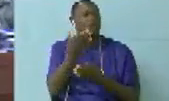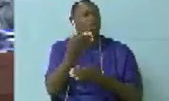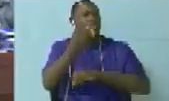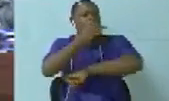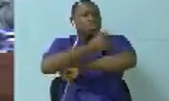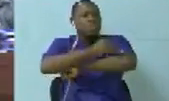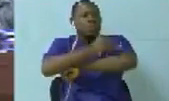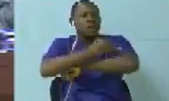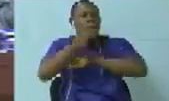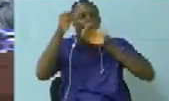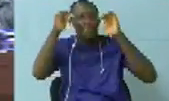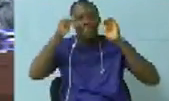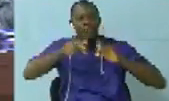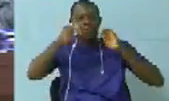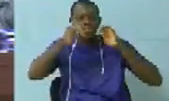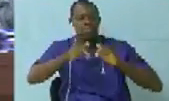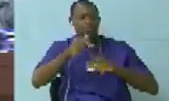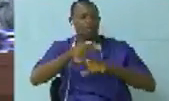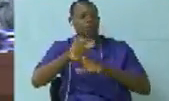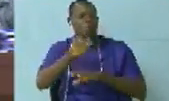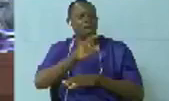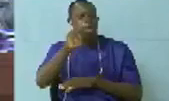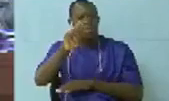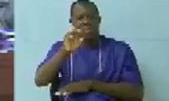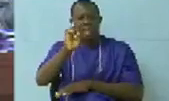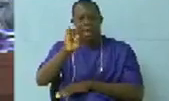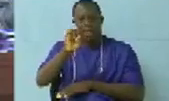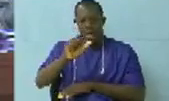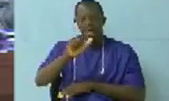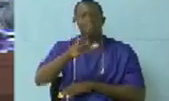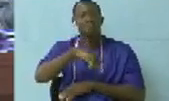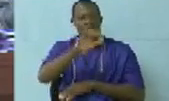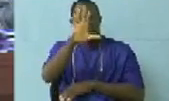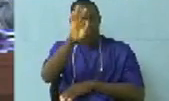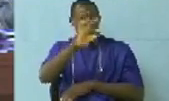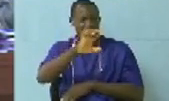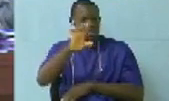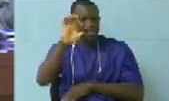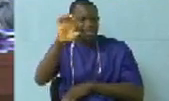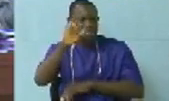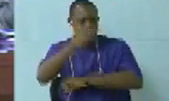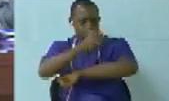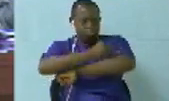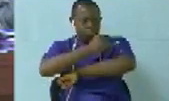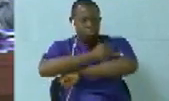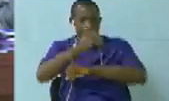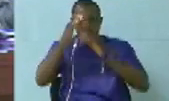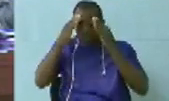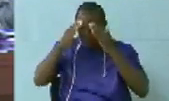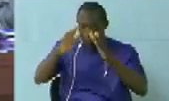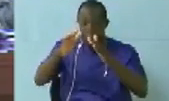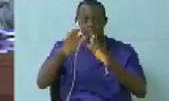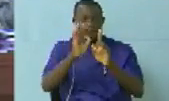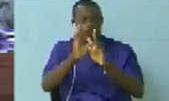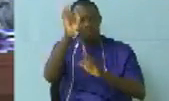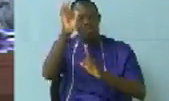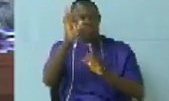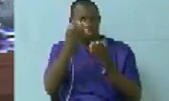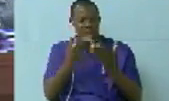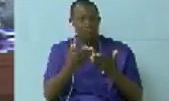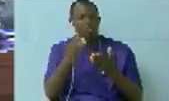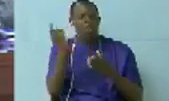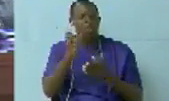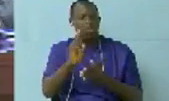NIA, the institutional hearings of the TRRC, focusing specifically at this